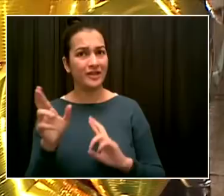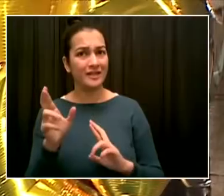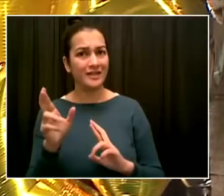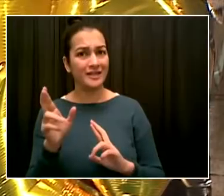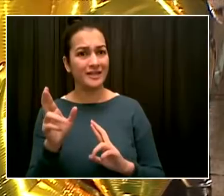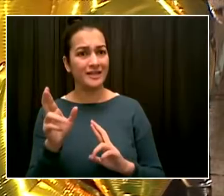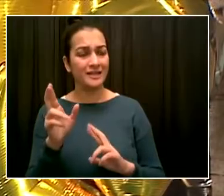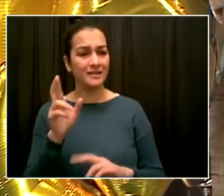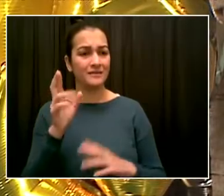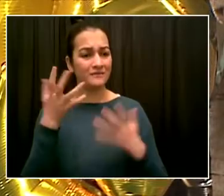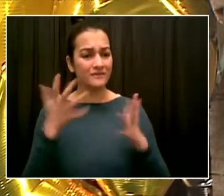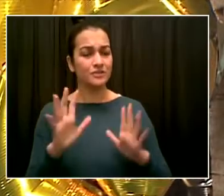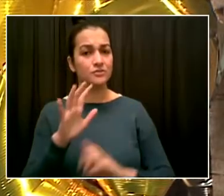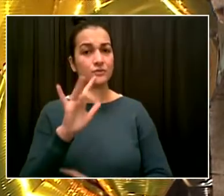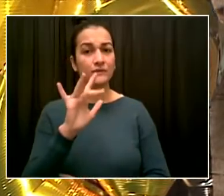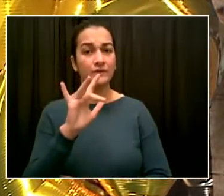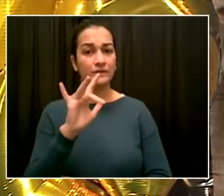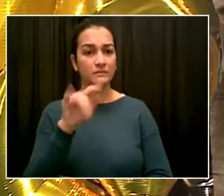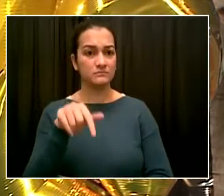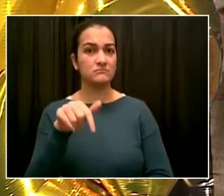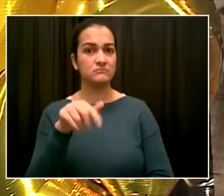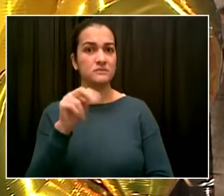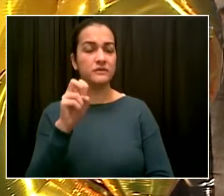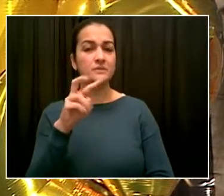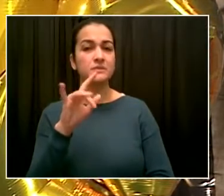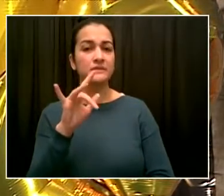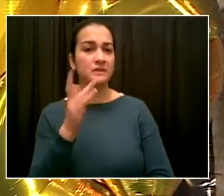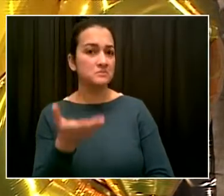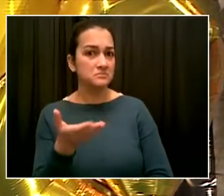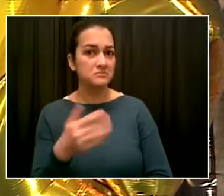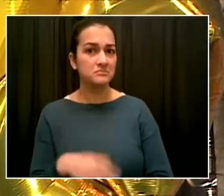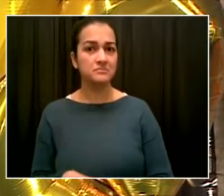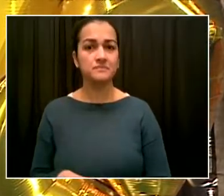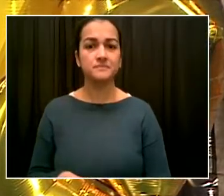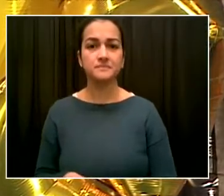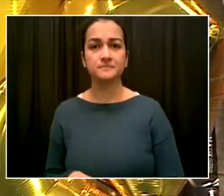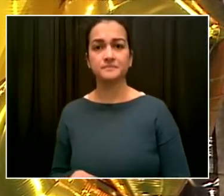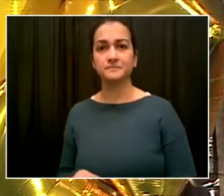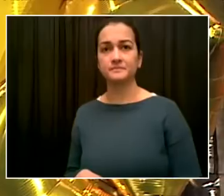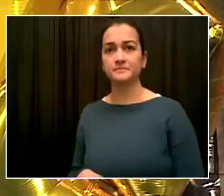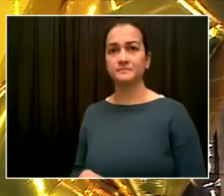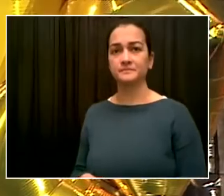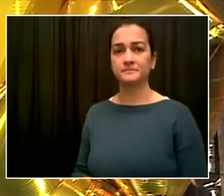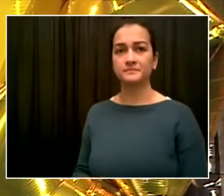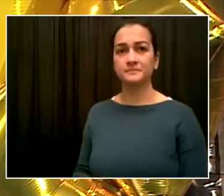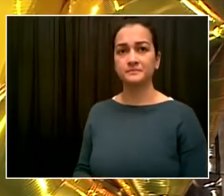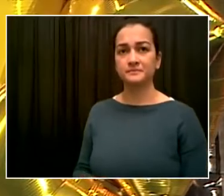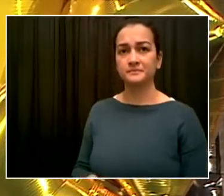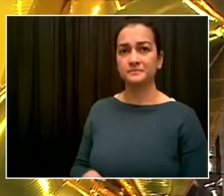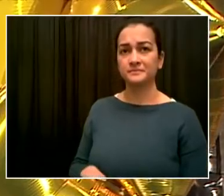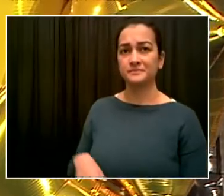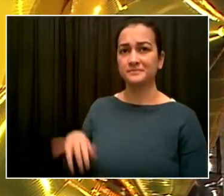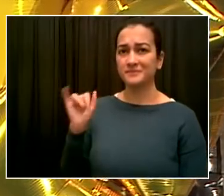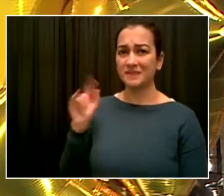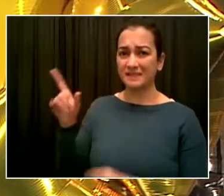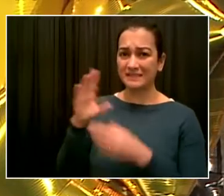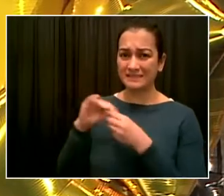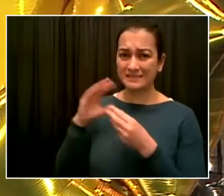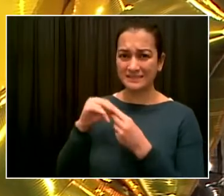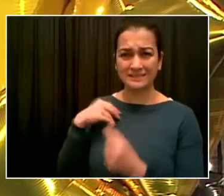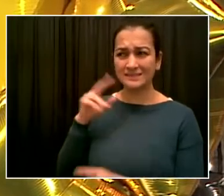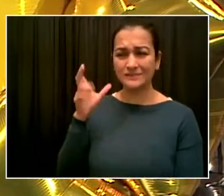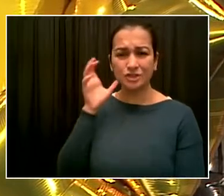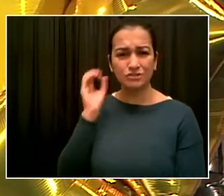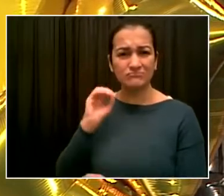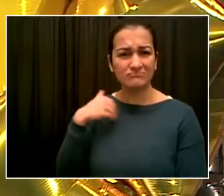haven't seen that guidance, and maybe that was early on before the number of appeals was seen or the number of requests was seen. It's obviously way too